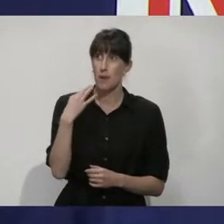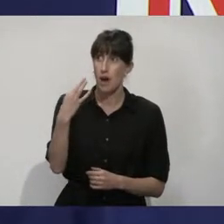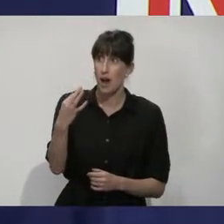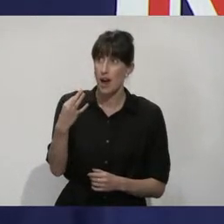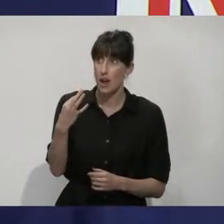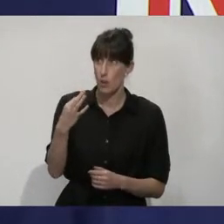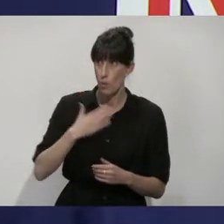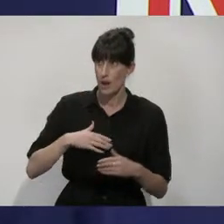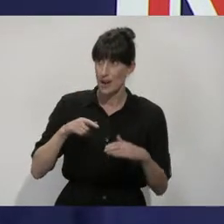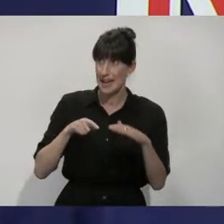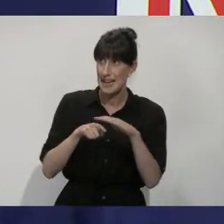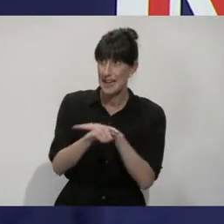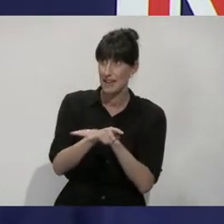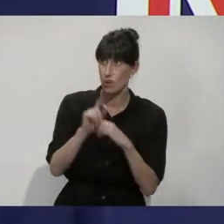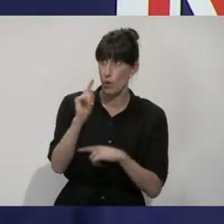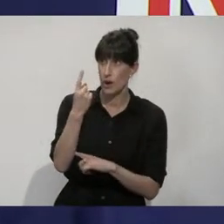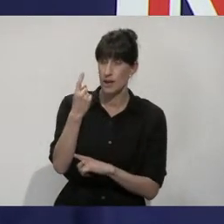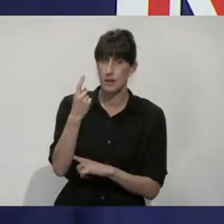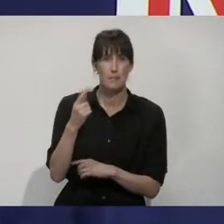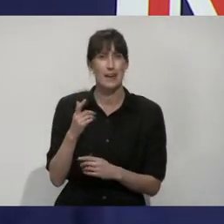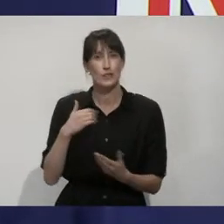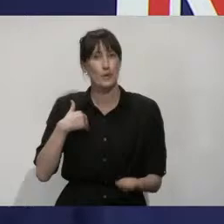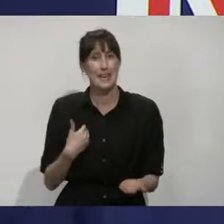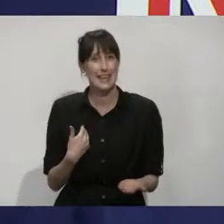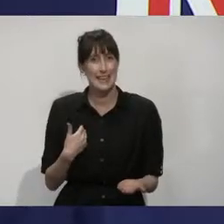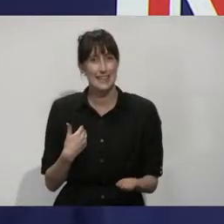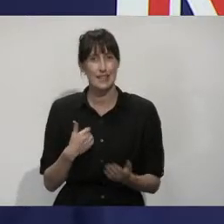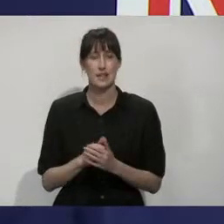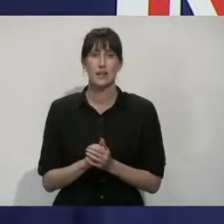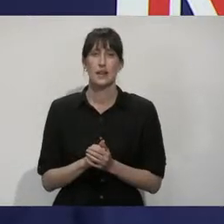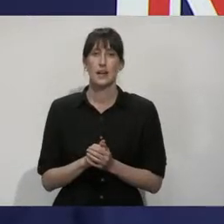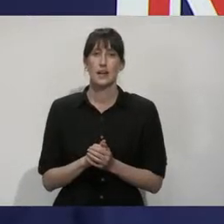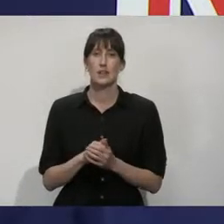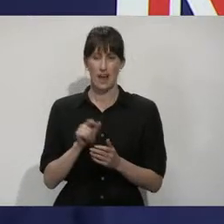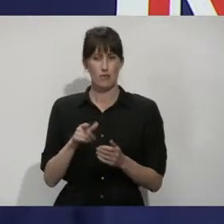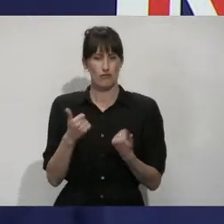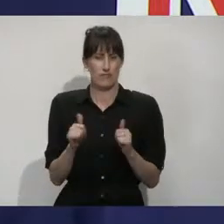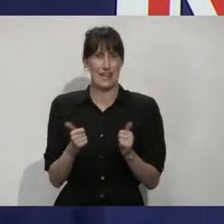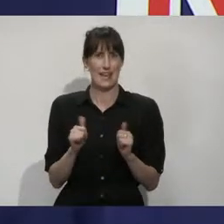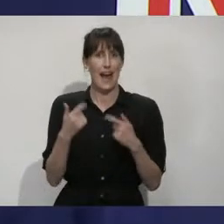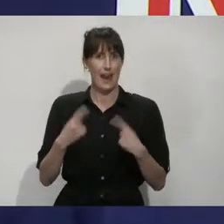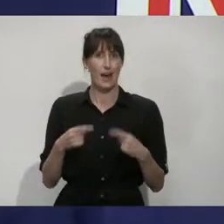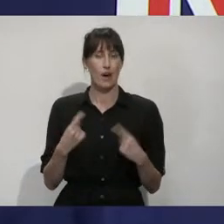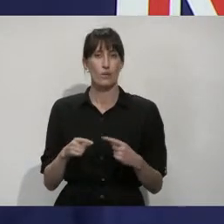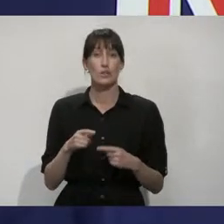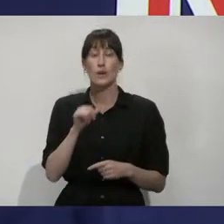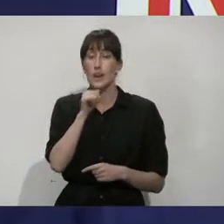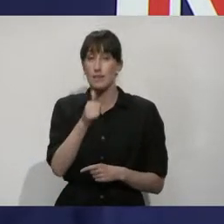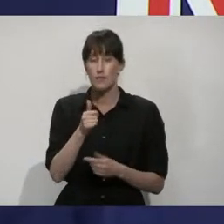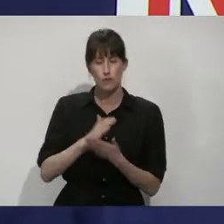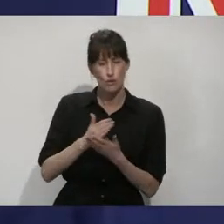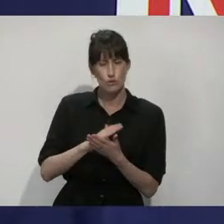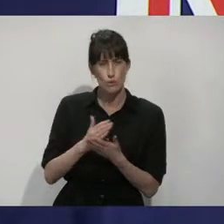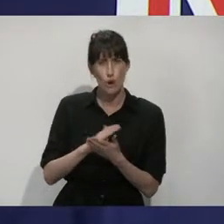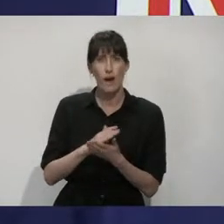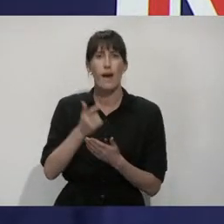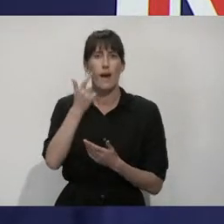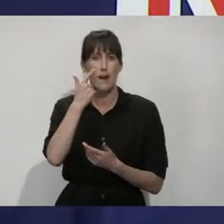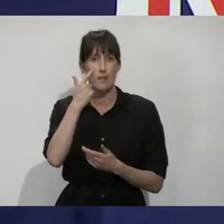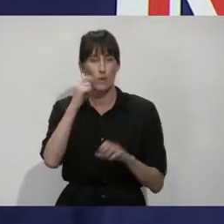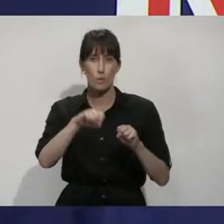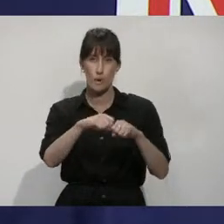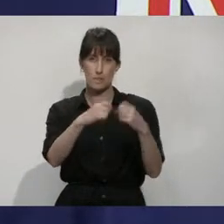apply for exemptions in order to travel in and out. So I would encourage people, please visit the